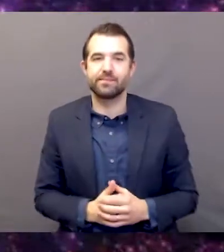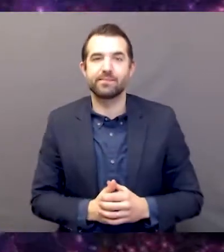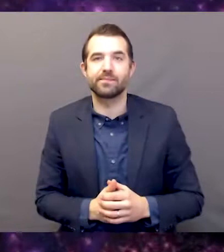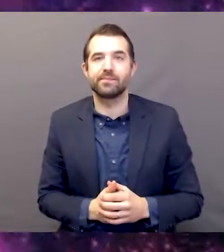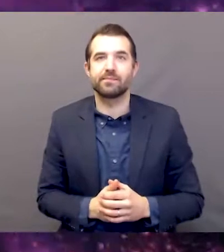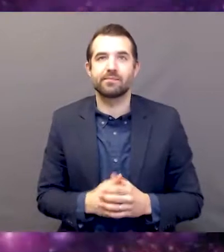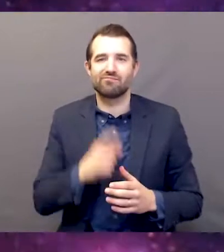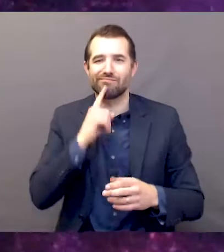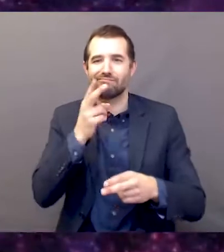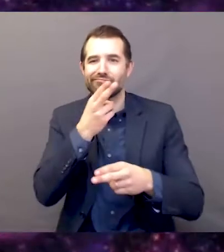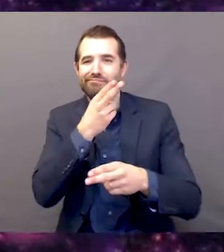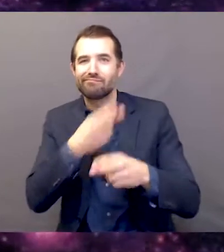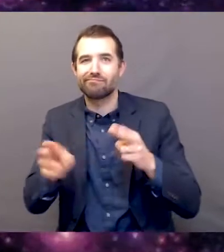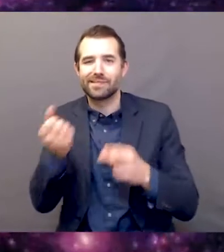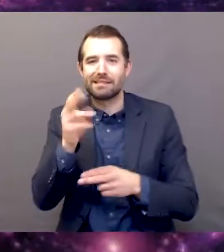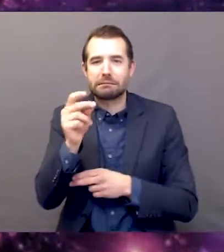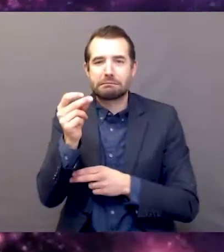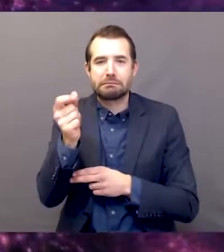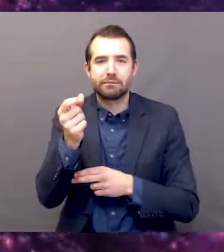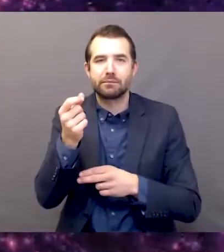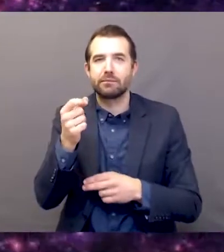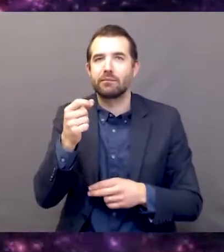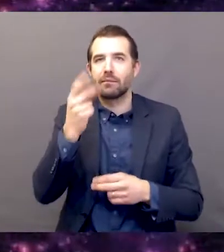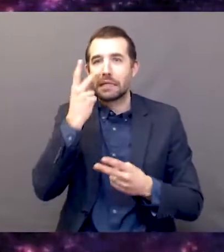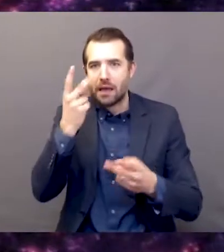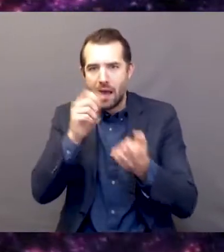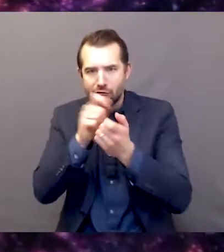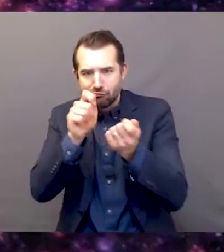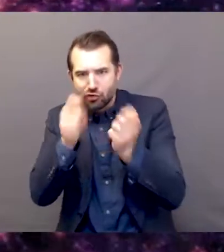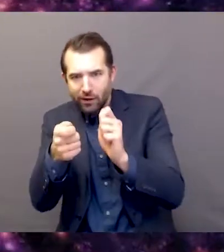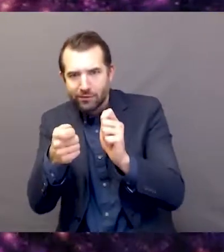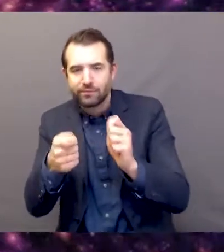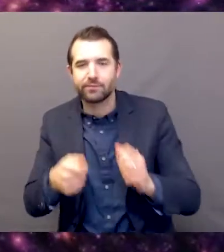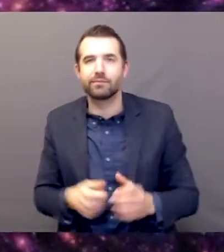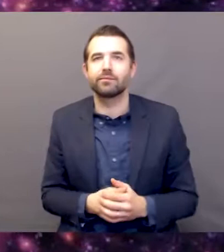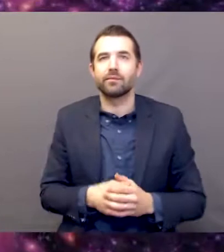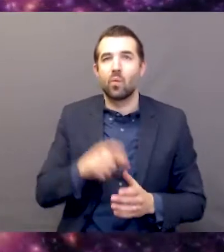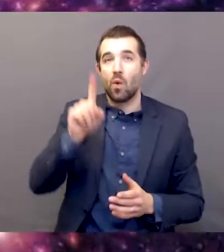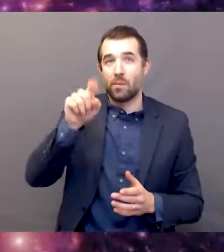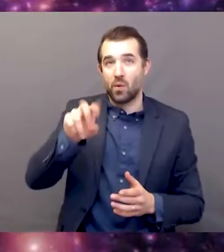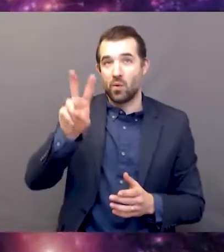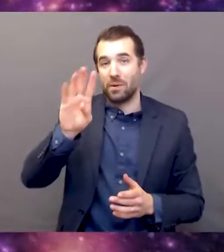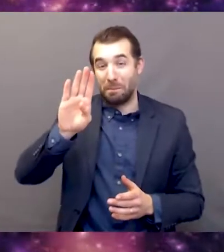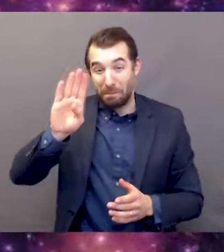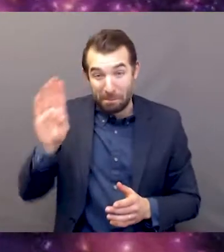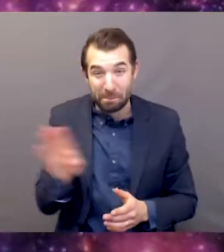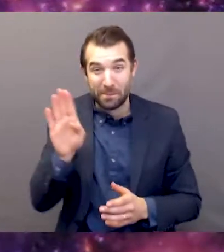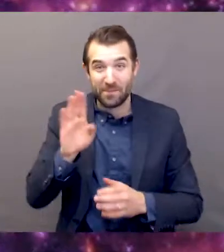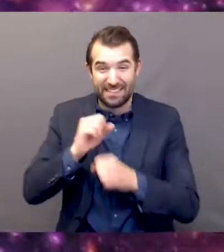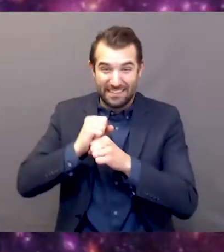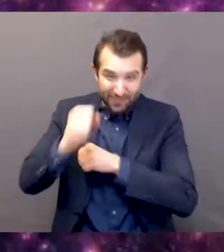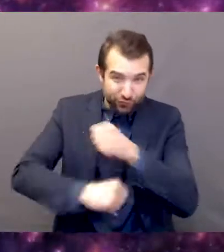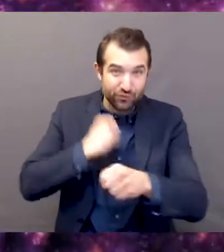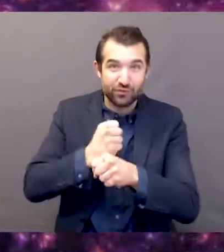just a few seconds, you can watch how the almost uniform age, the uniform distribution at an age of about 0.12 billion years,